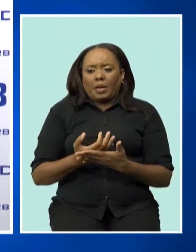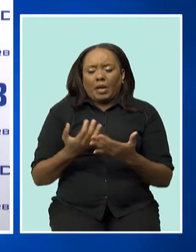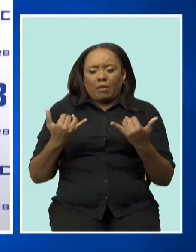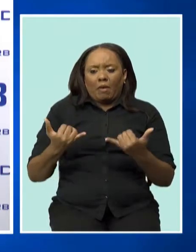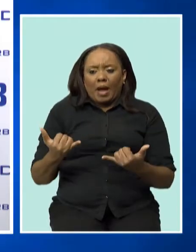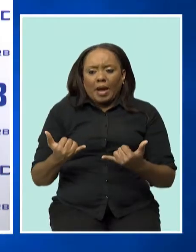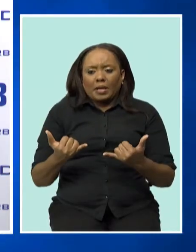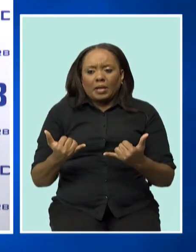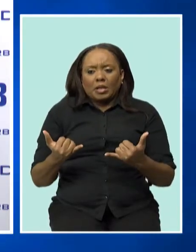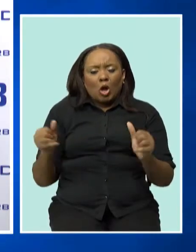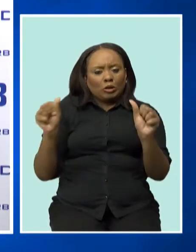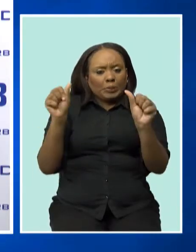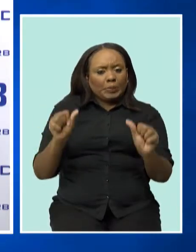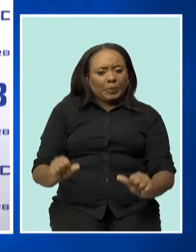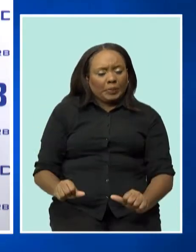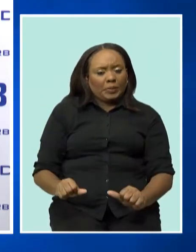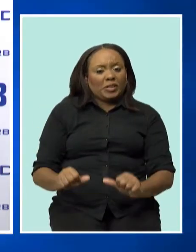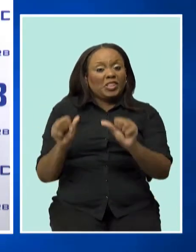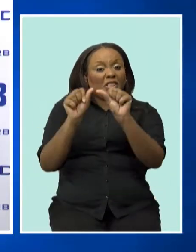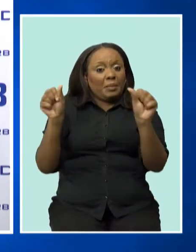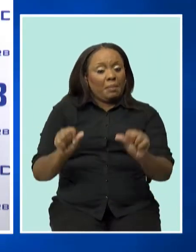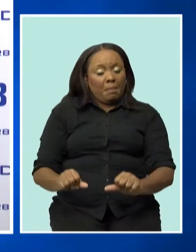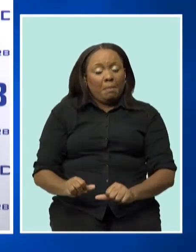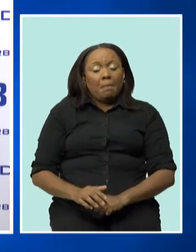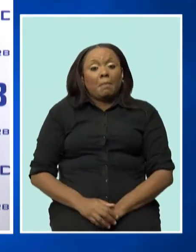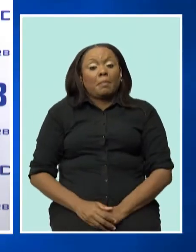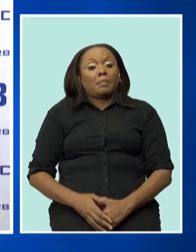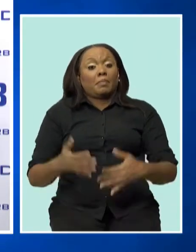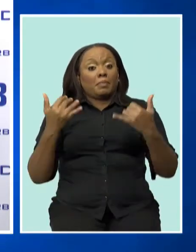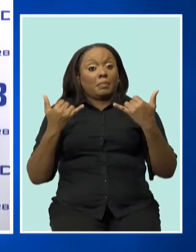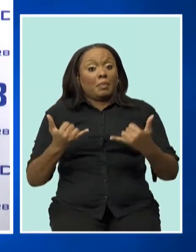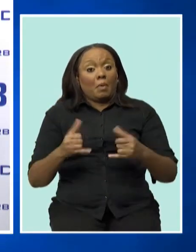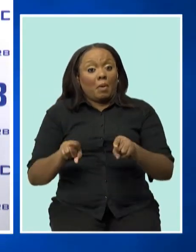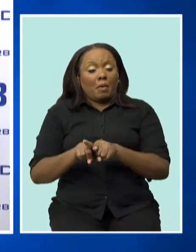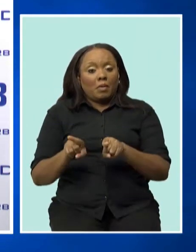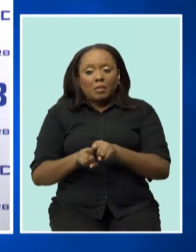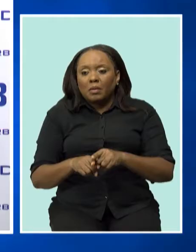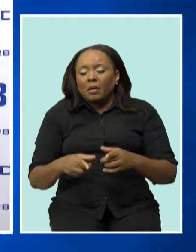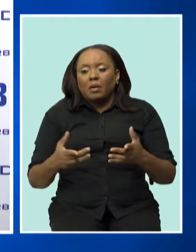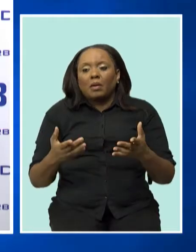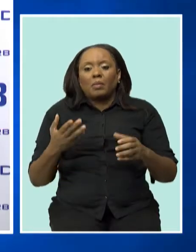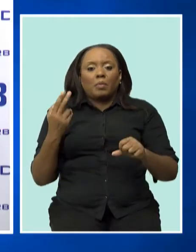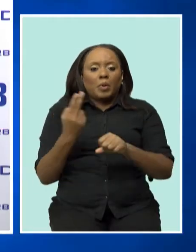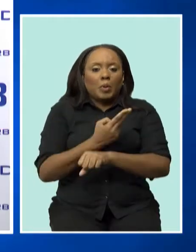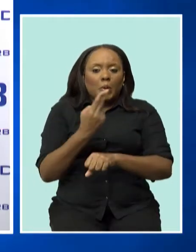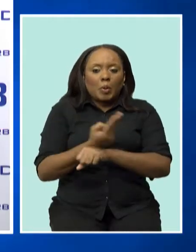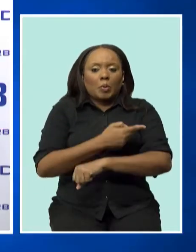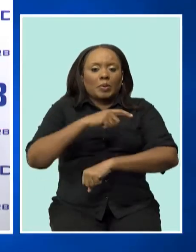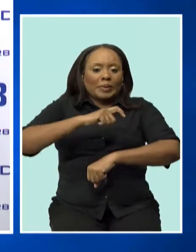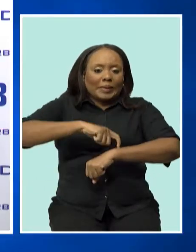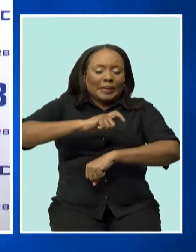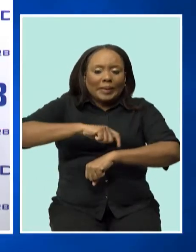But also, we're using this moment to